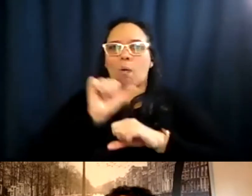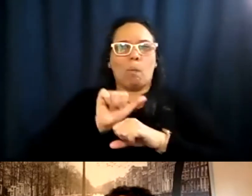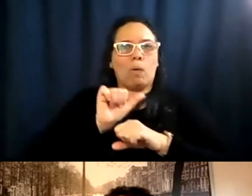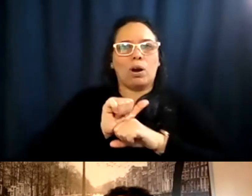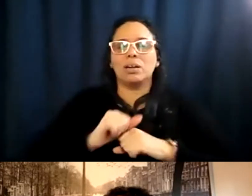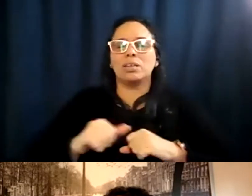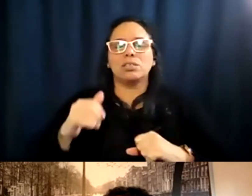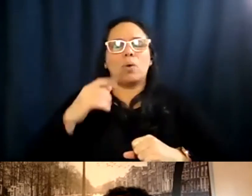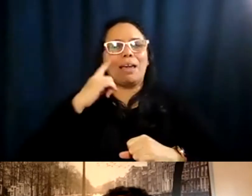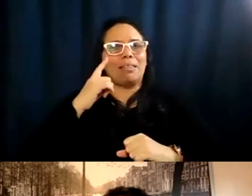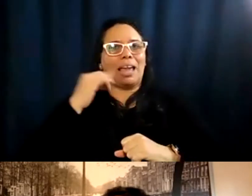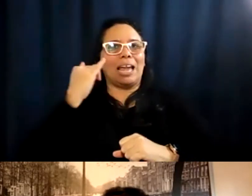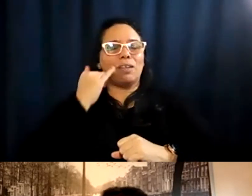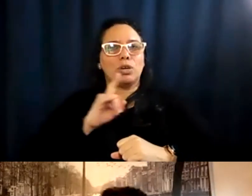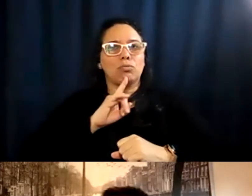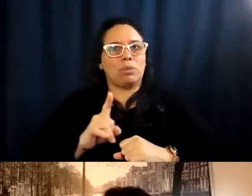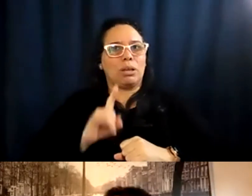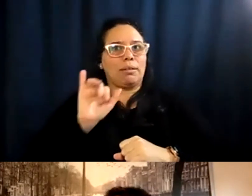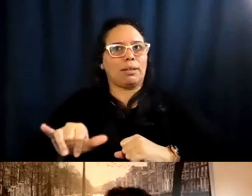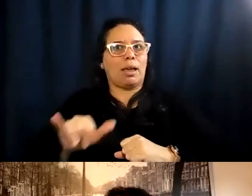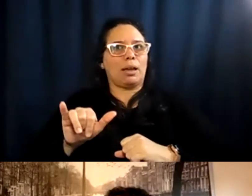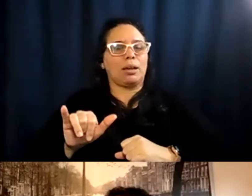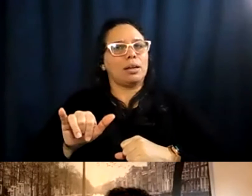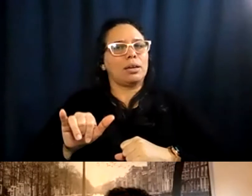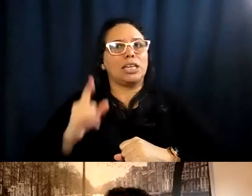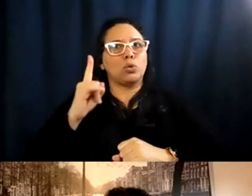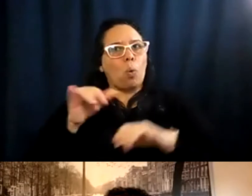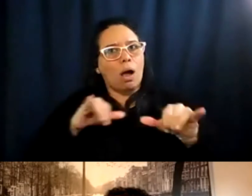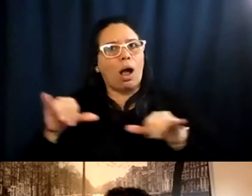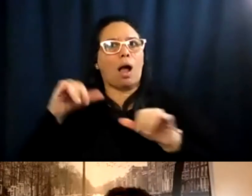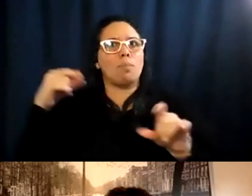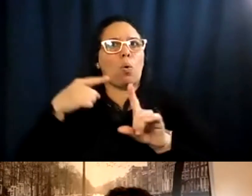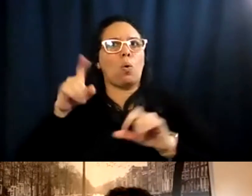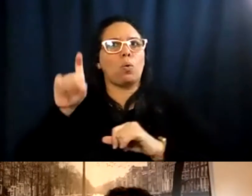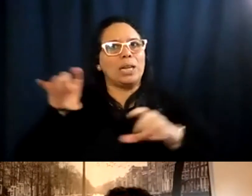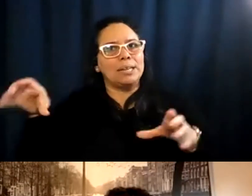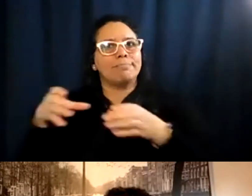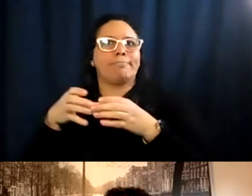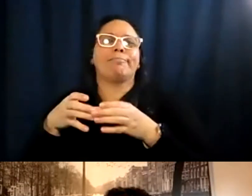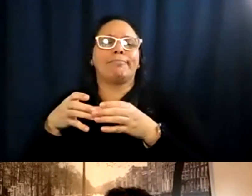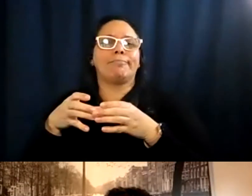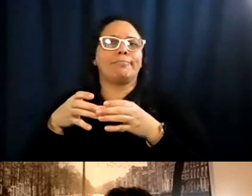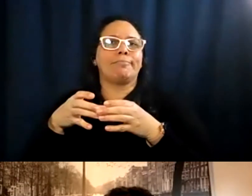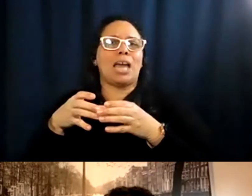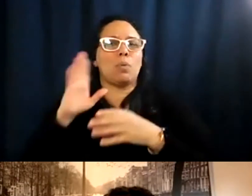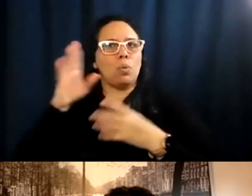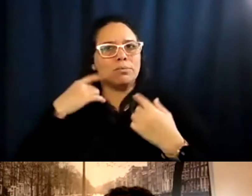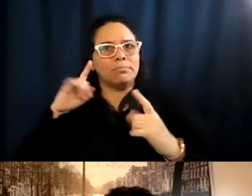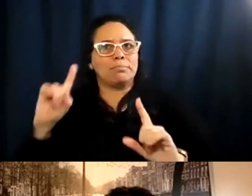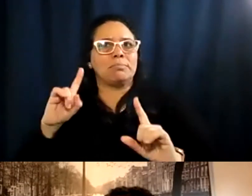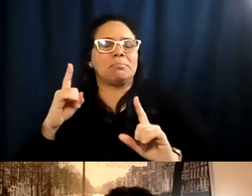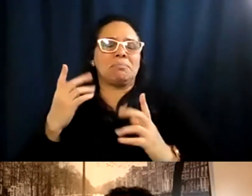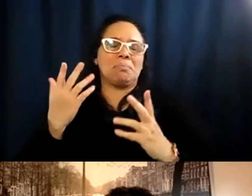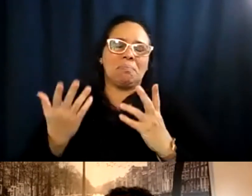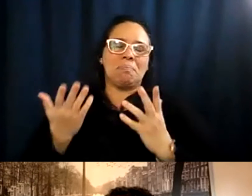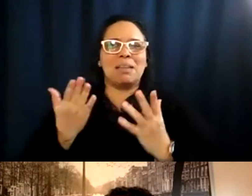said, I think if we could all just realize that there's one common goal, and if we could come together to reach that common goal, you know, maybe some things could start to